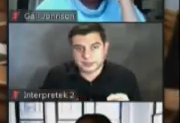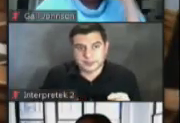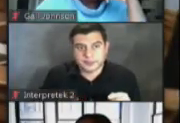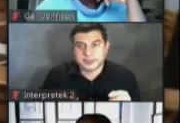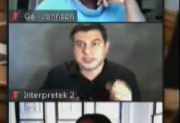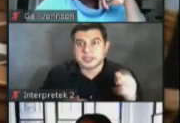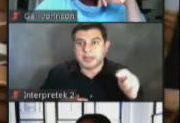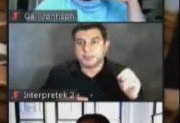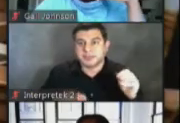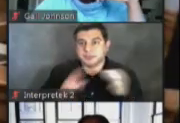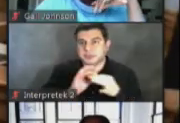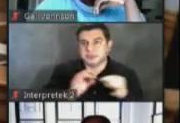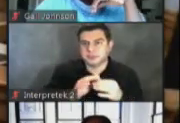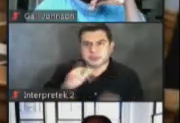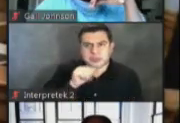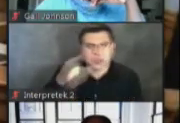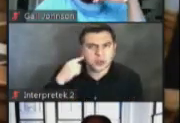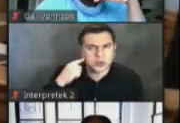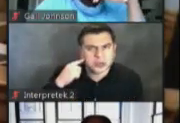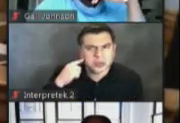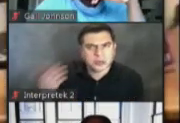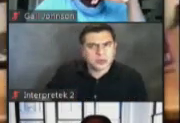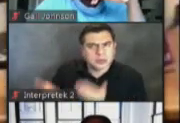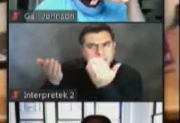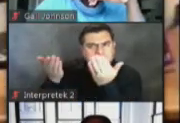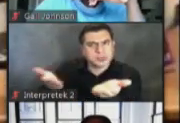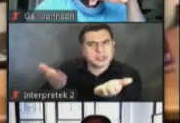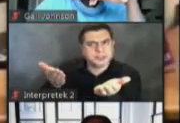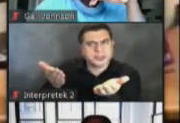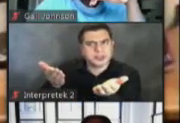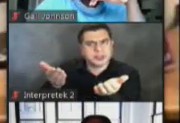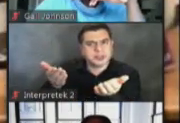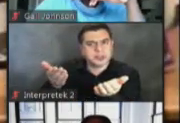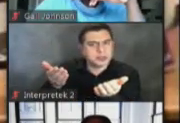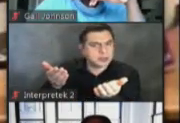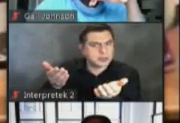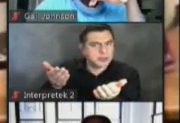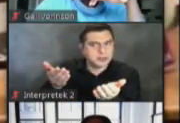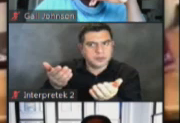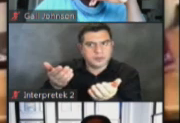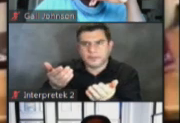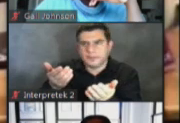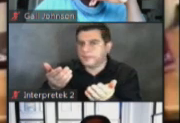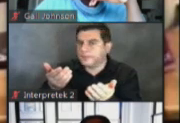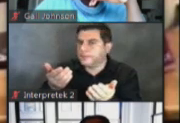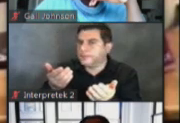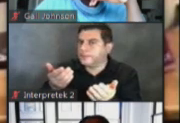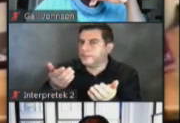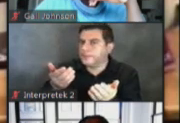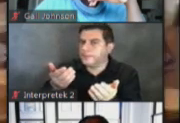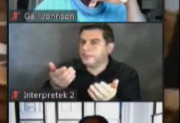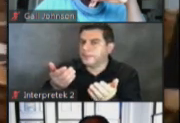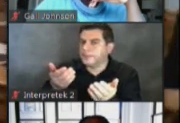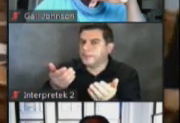housing department. Was that something we needed to hear before we made a motion? They didn't have a recommendation except